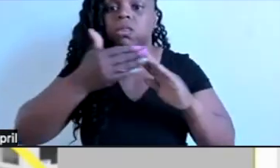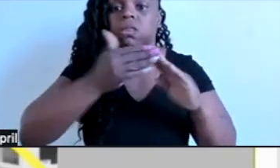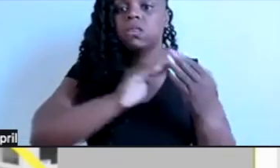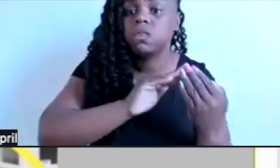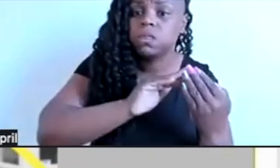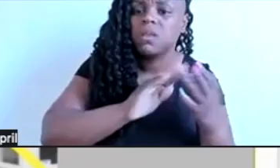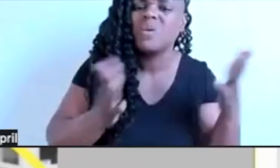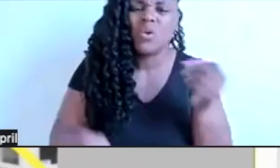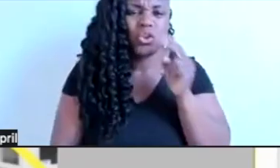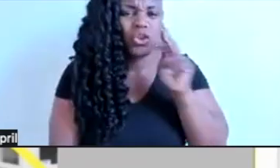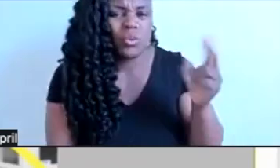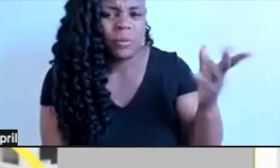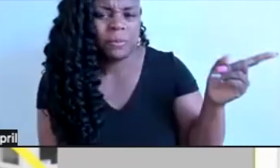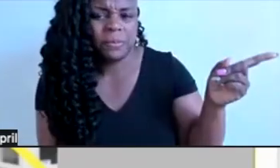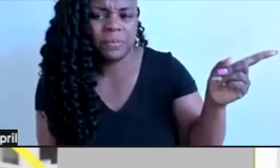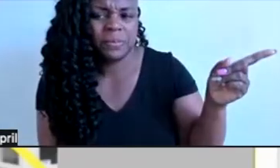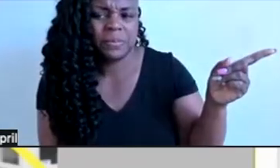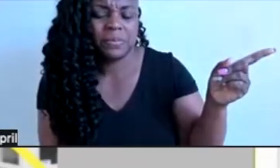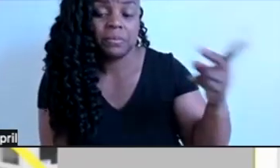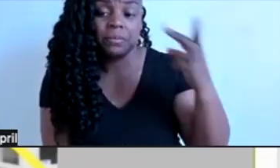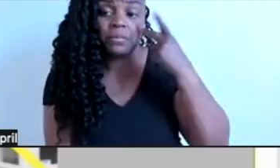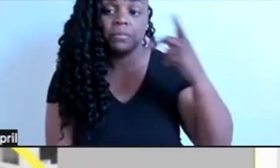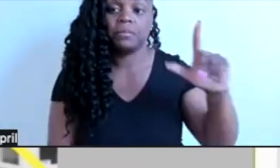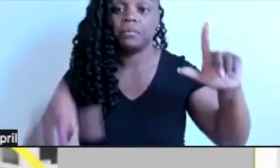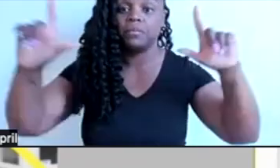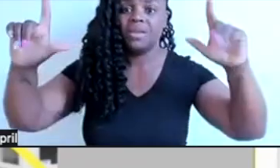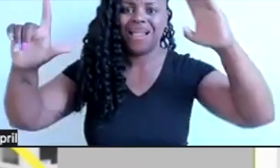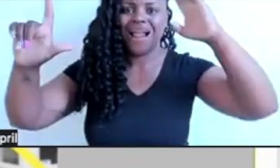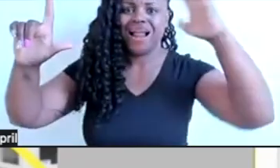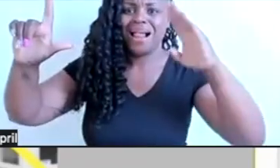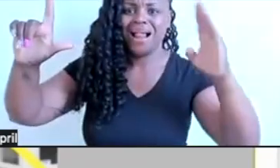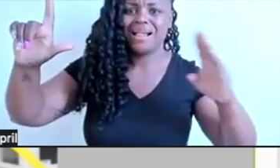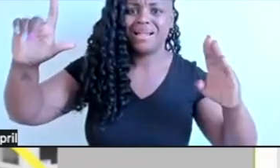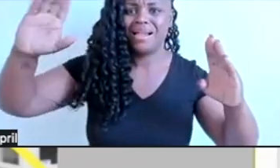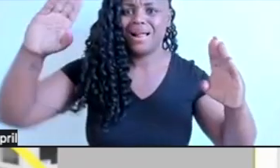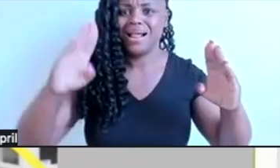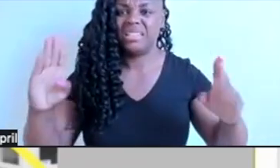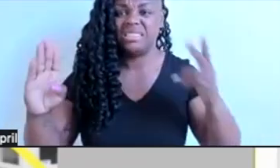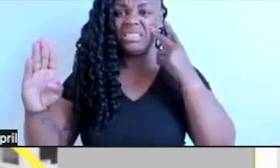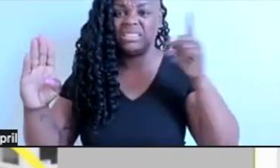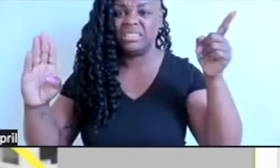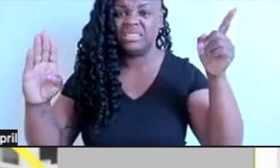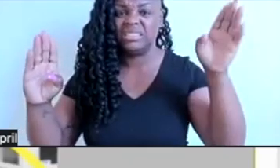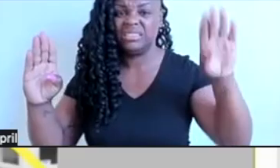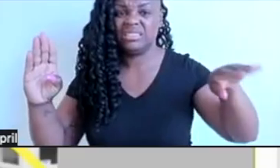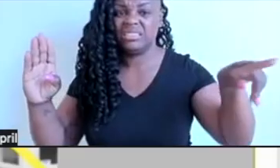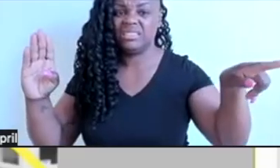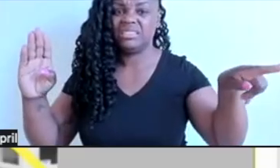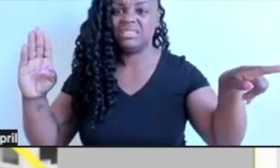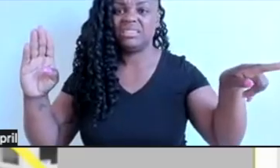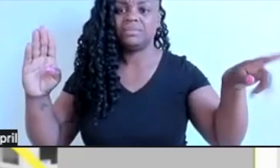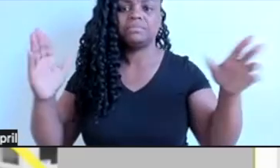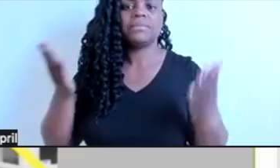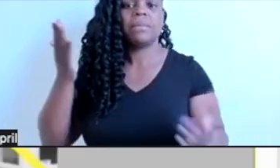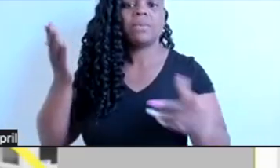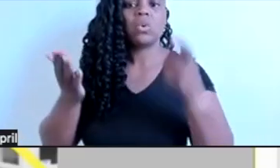Diagonal cracks coming from doors and windows as shown in the picture on the left. You may see a change in the horizontal or vertical lines